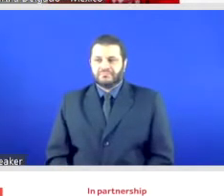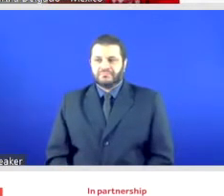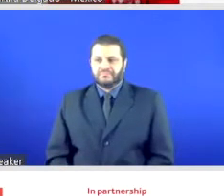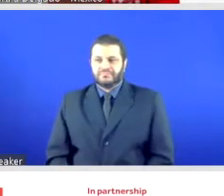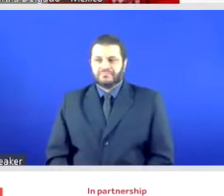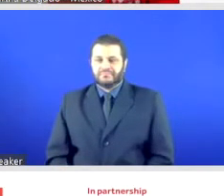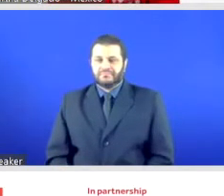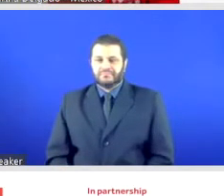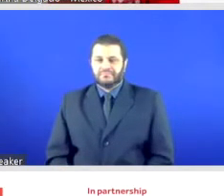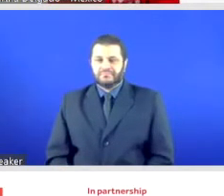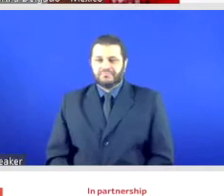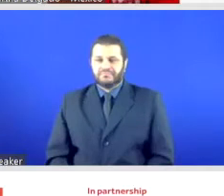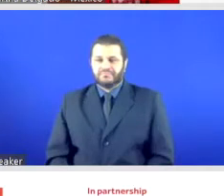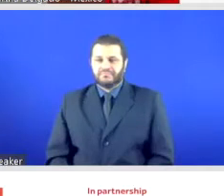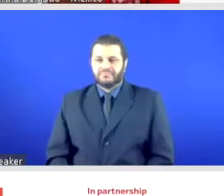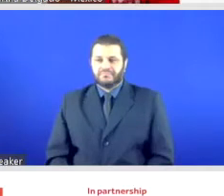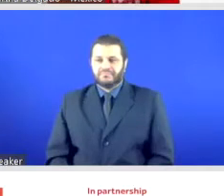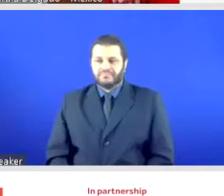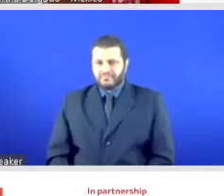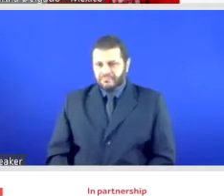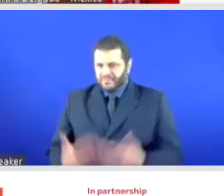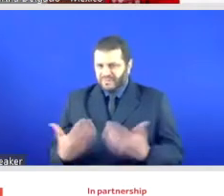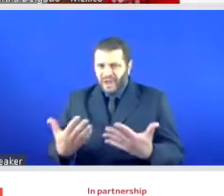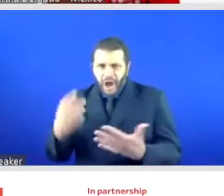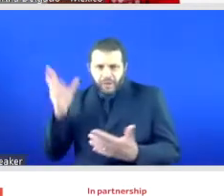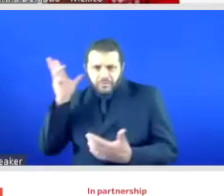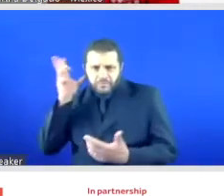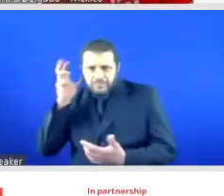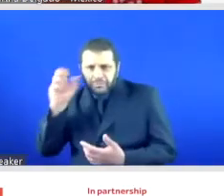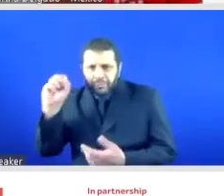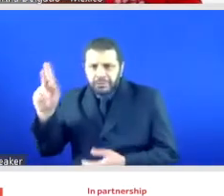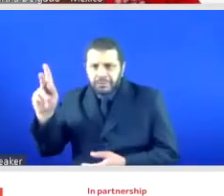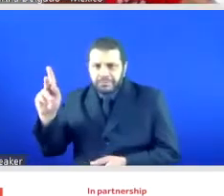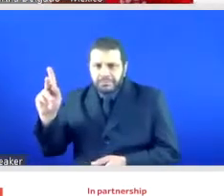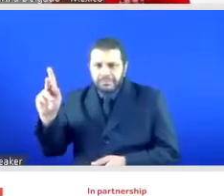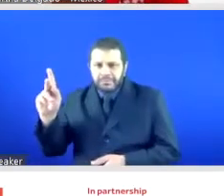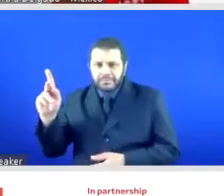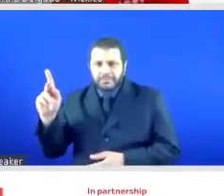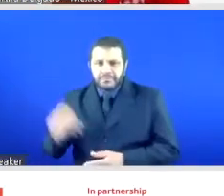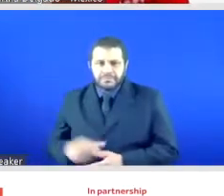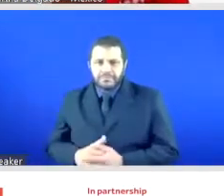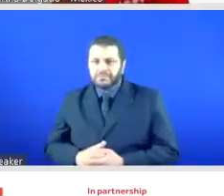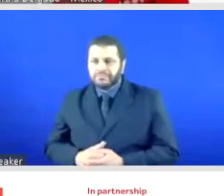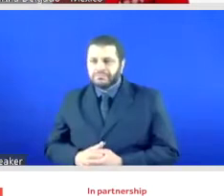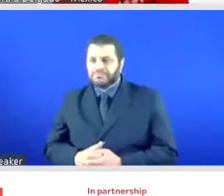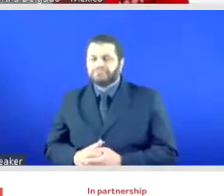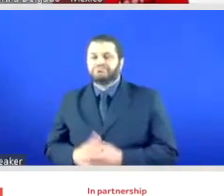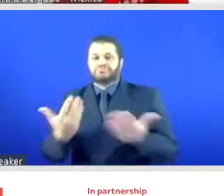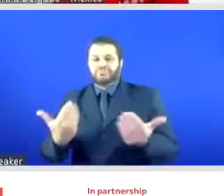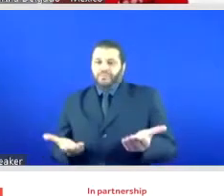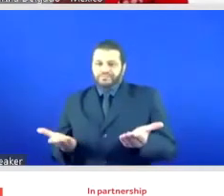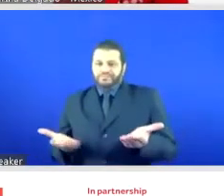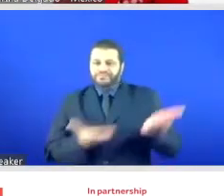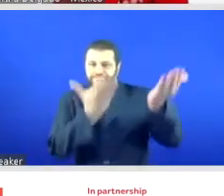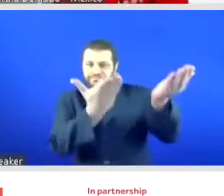Yes, indeed. Okay. The question, thank you very much. Question was for you. Thank you. I wasn't hearing very